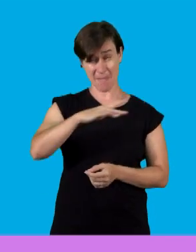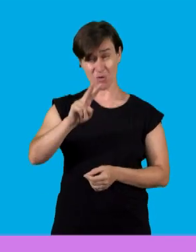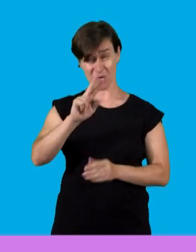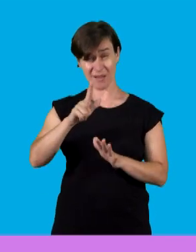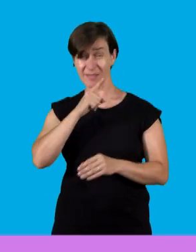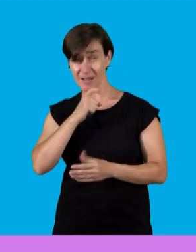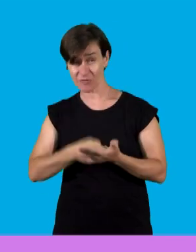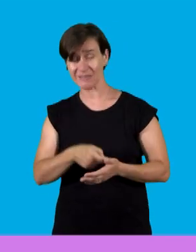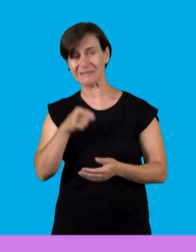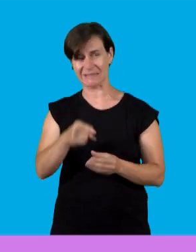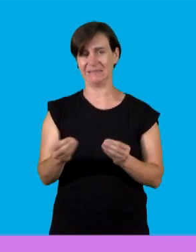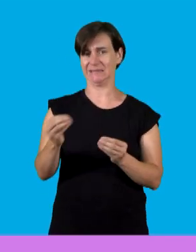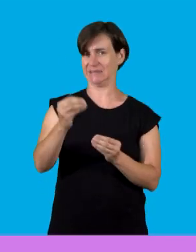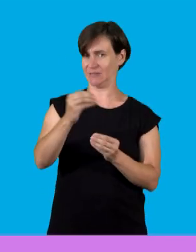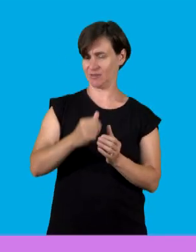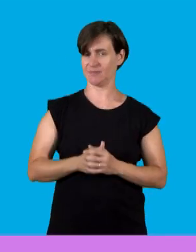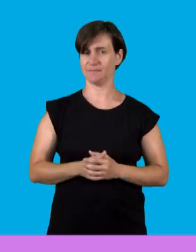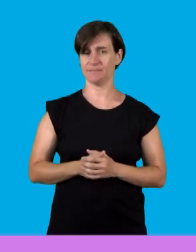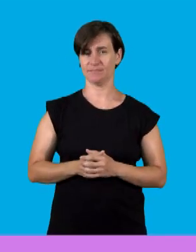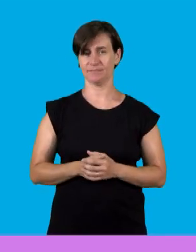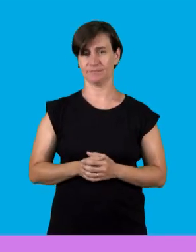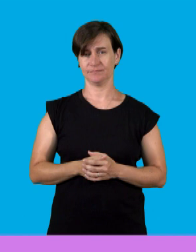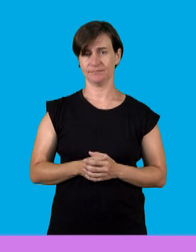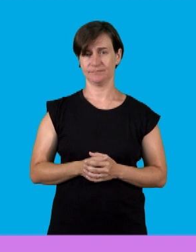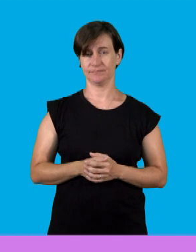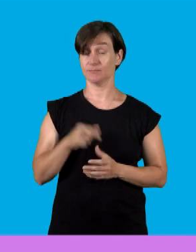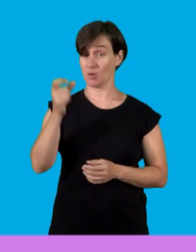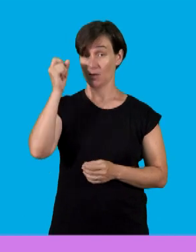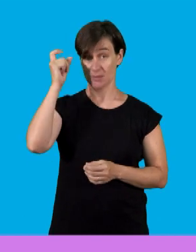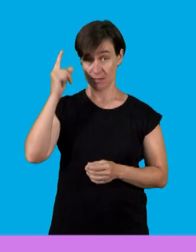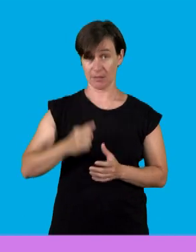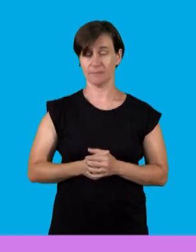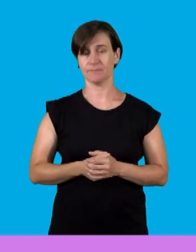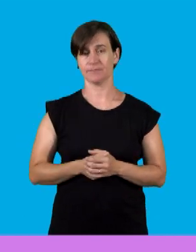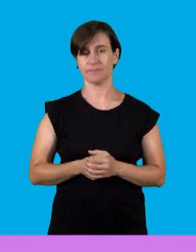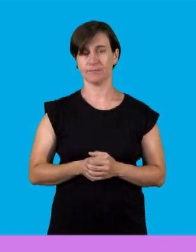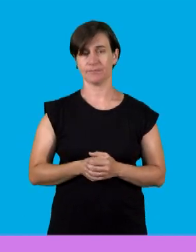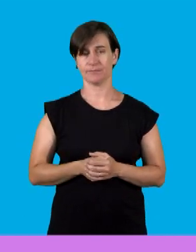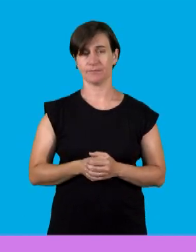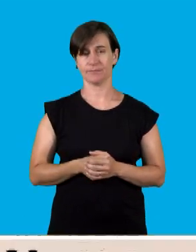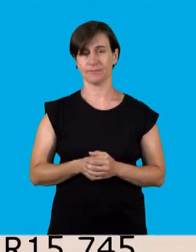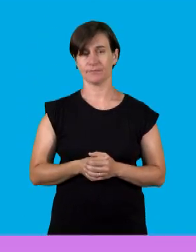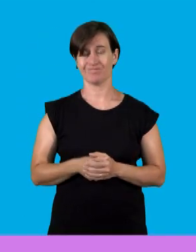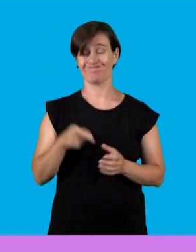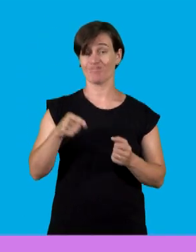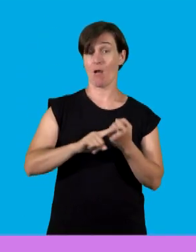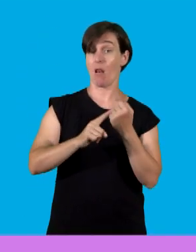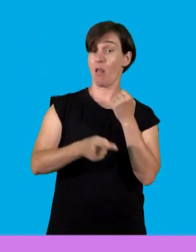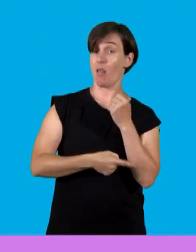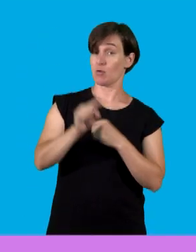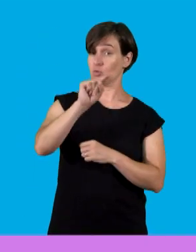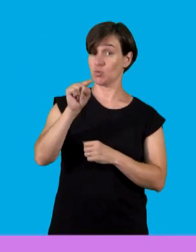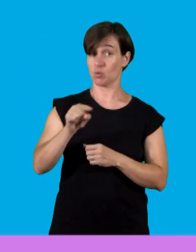2,028,800 rand is the amount of interest. Are we all clear? Okay. Let's look at our last question